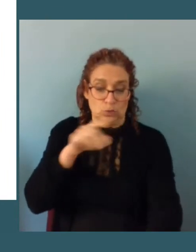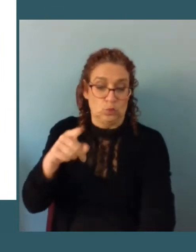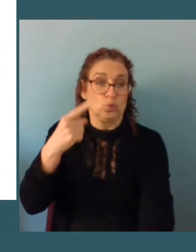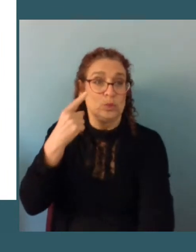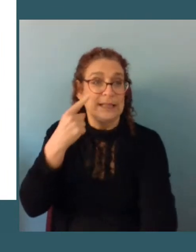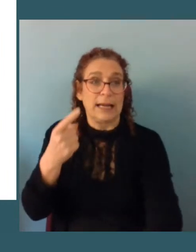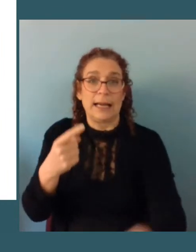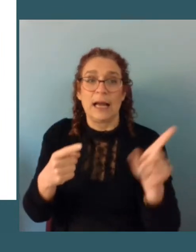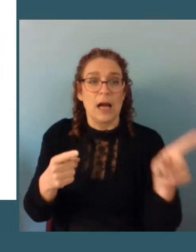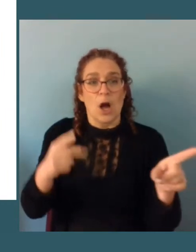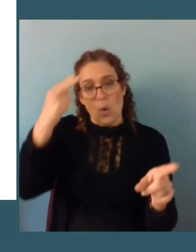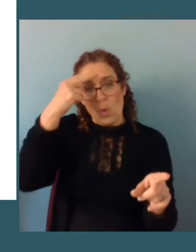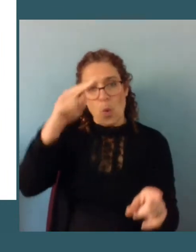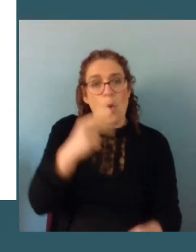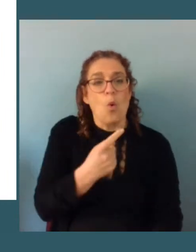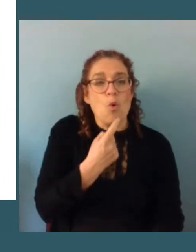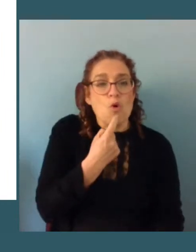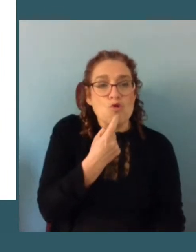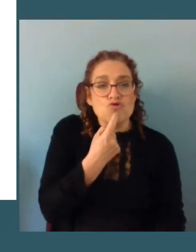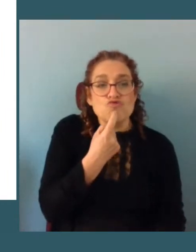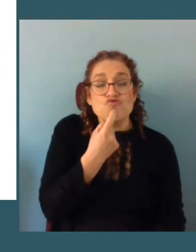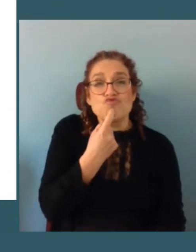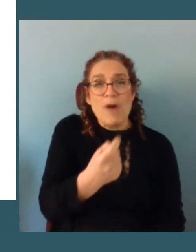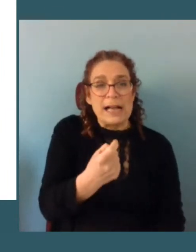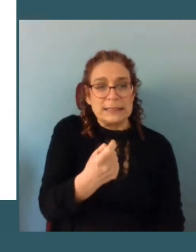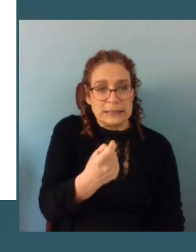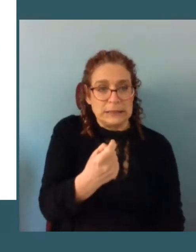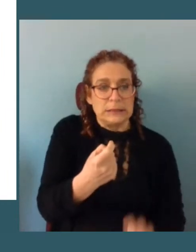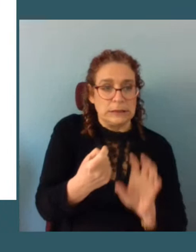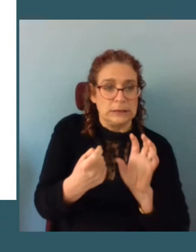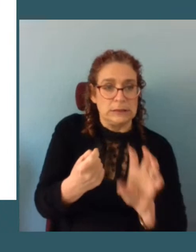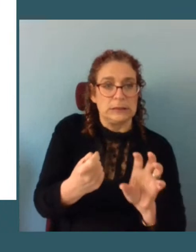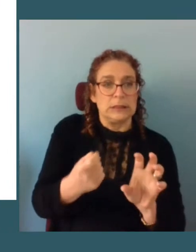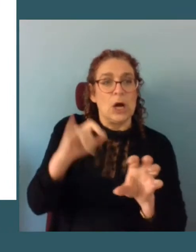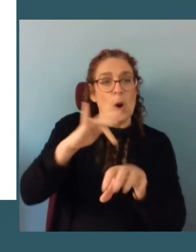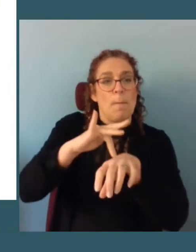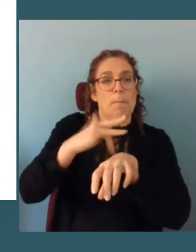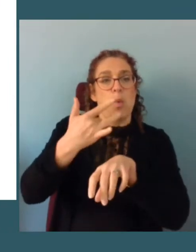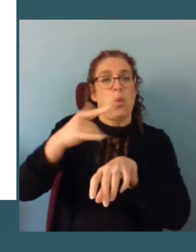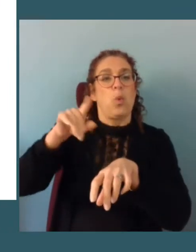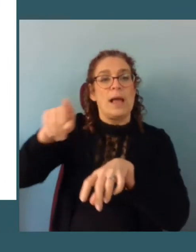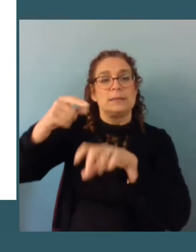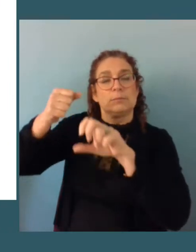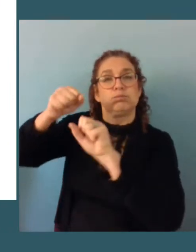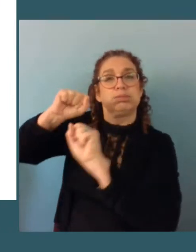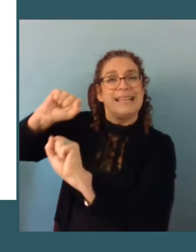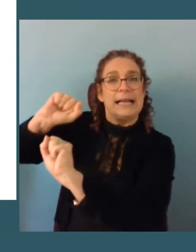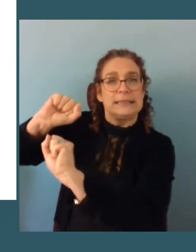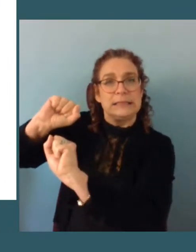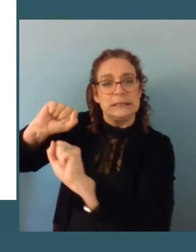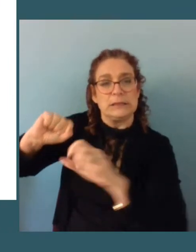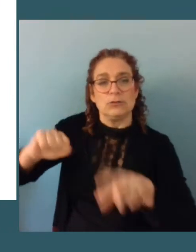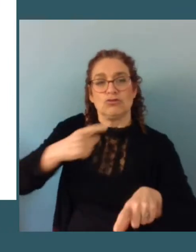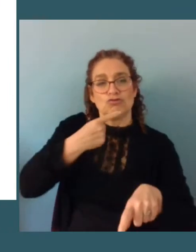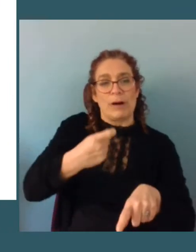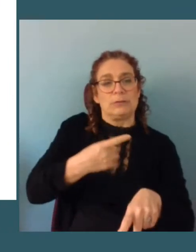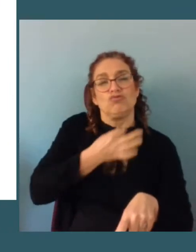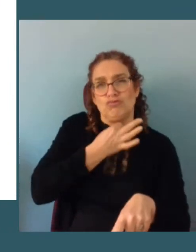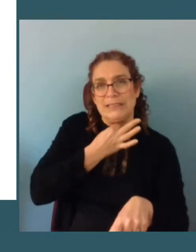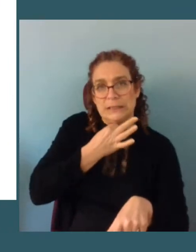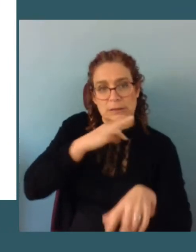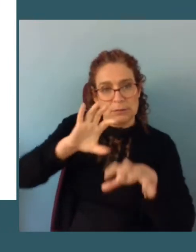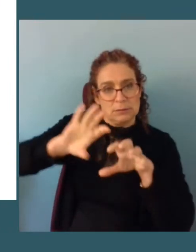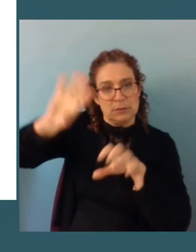red, and protective factors shown as blue. But at the heart of this all lies